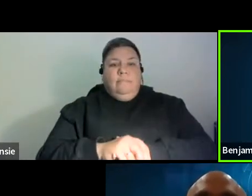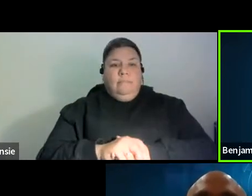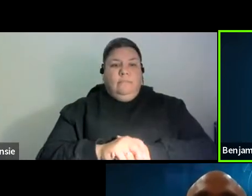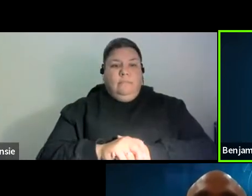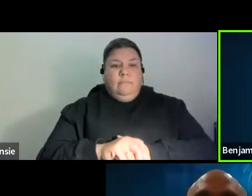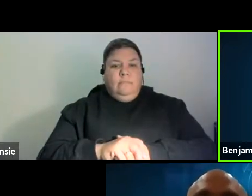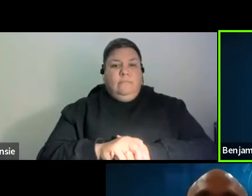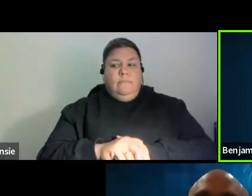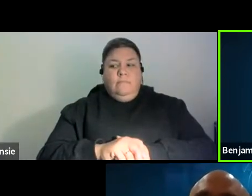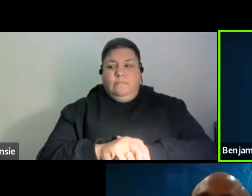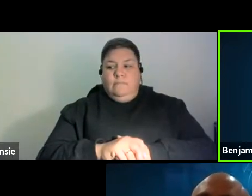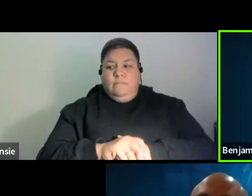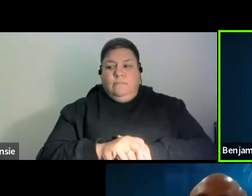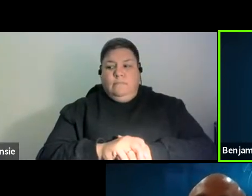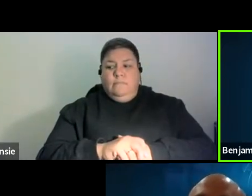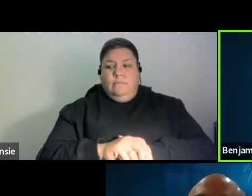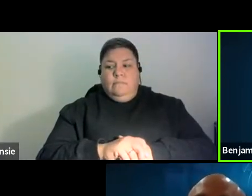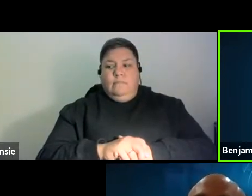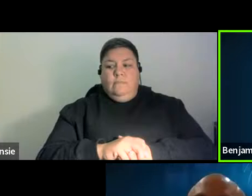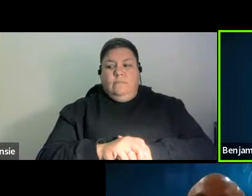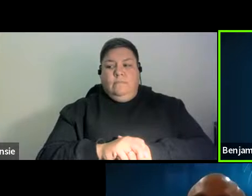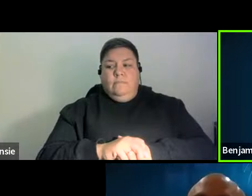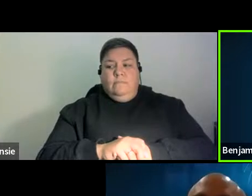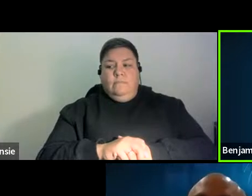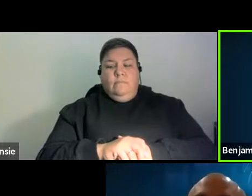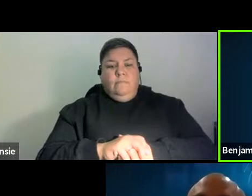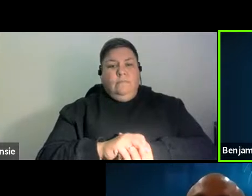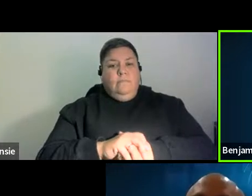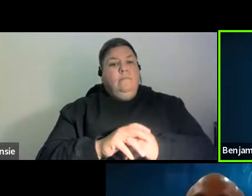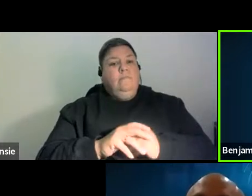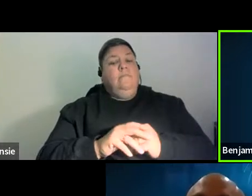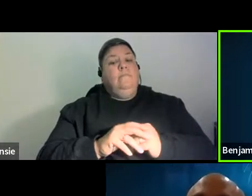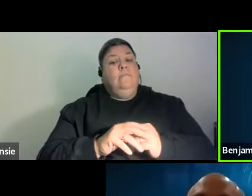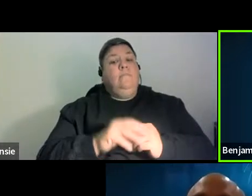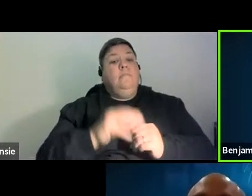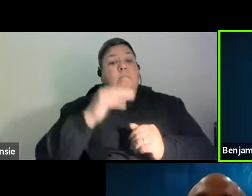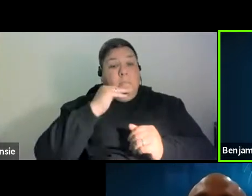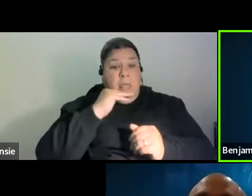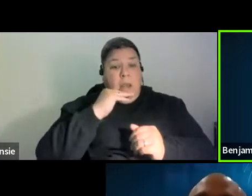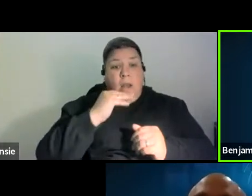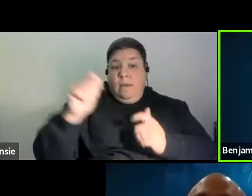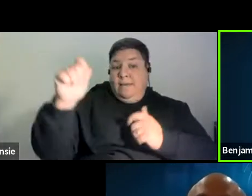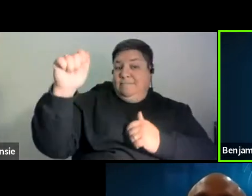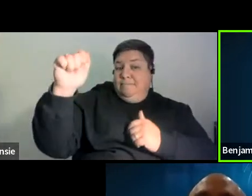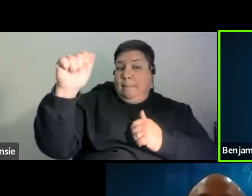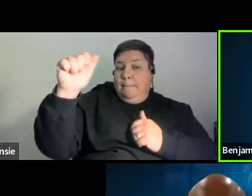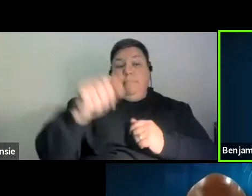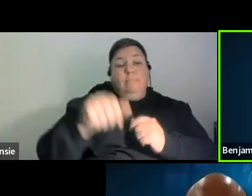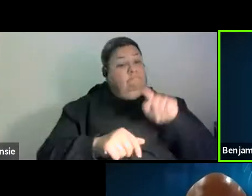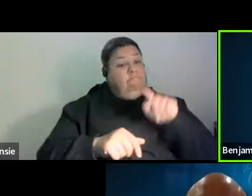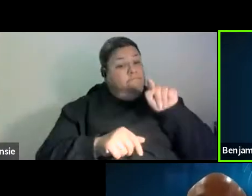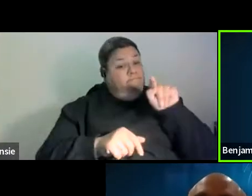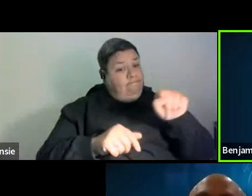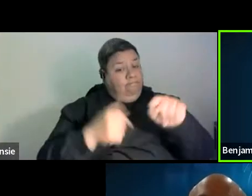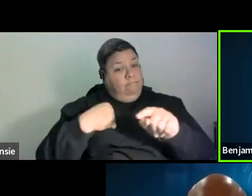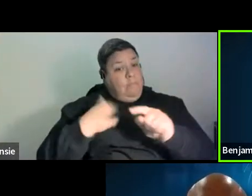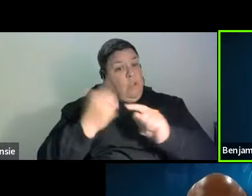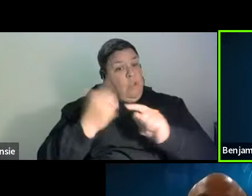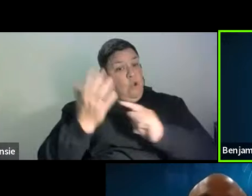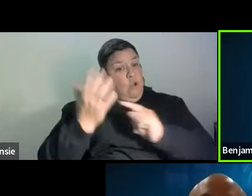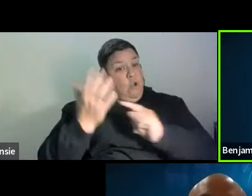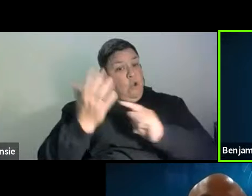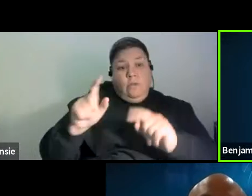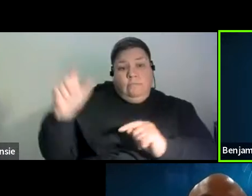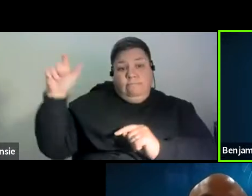Thank you, Martin. So in a nutshell, it has to be the selfie of the registered representative and not that of the tax